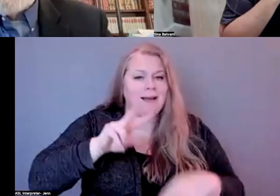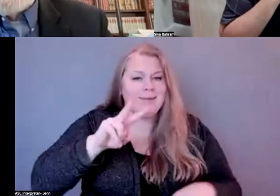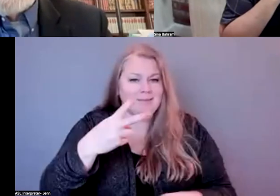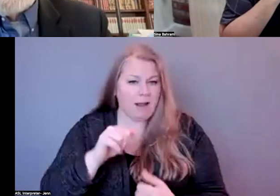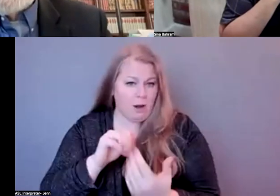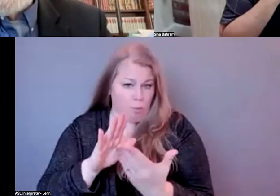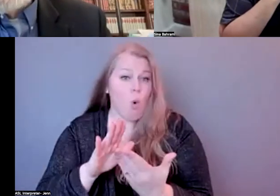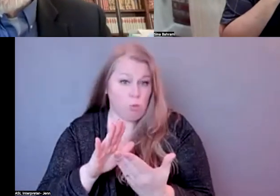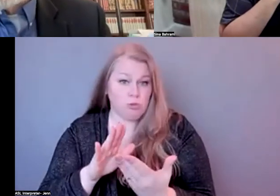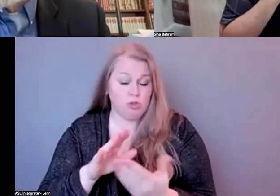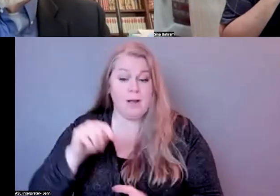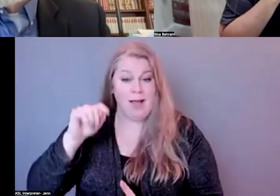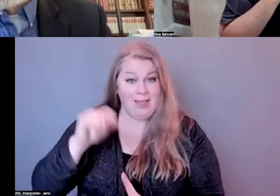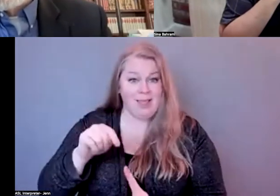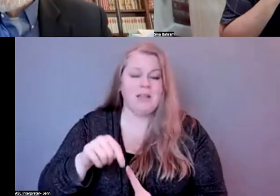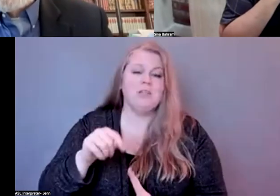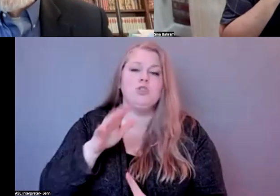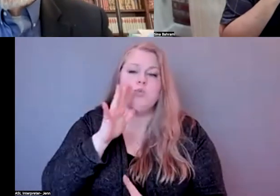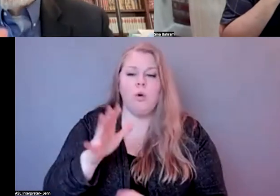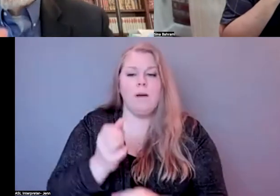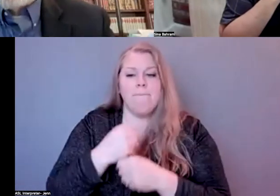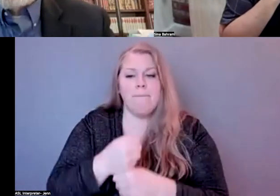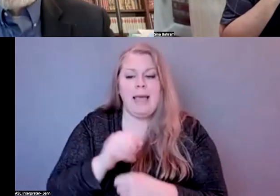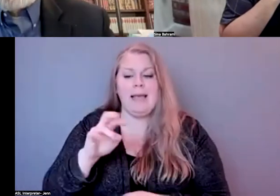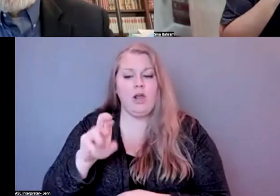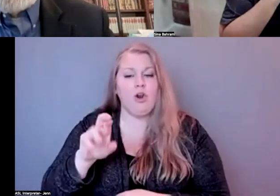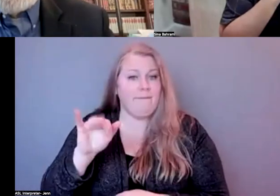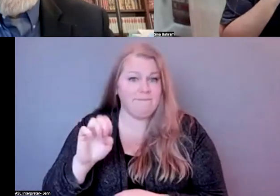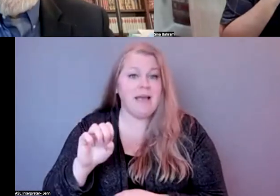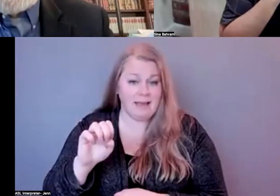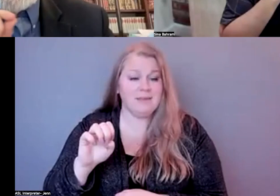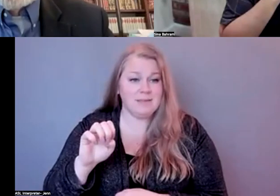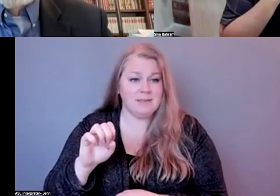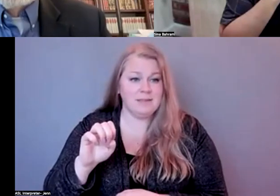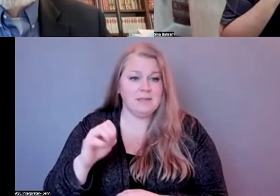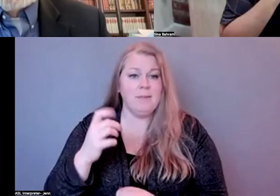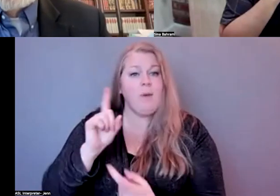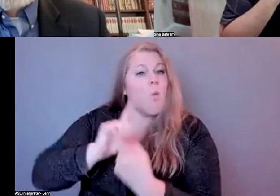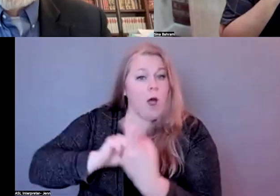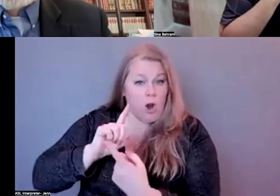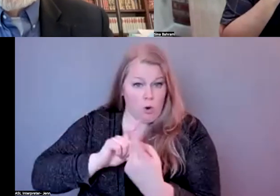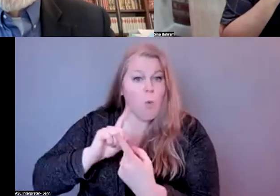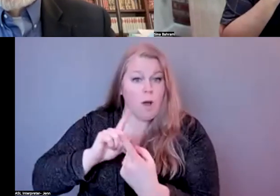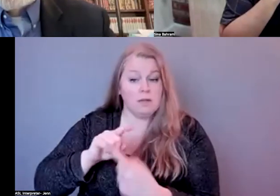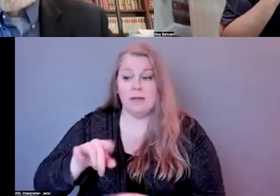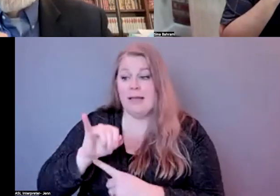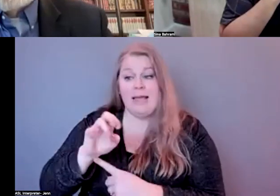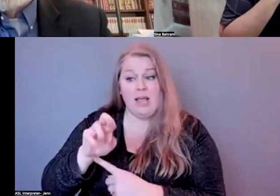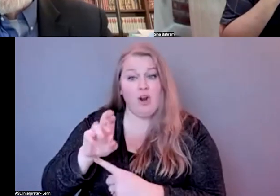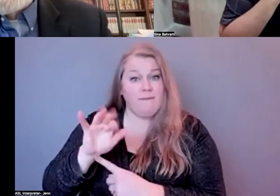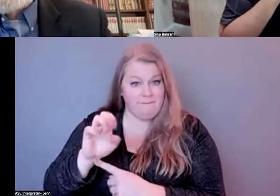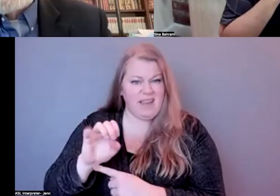this one generates interfaces that are one-on-one. The interface is